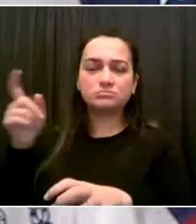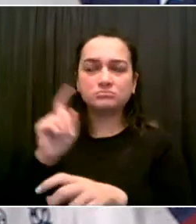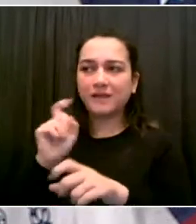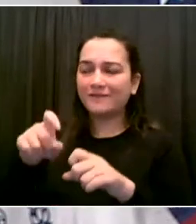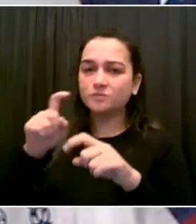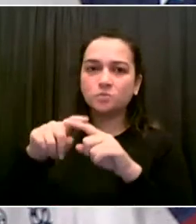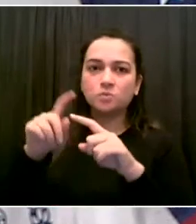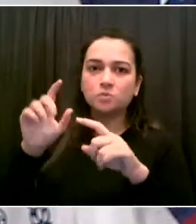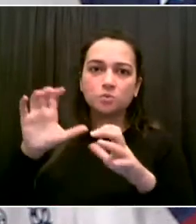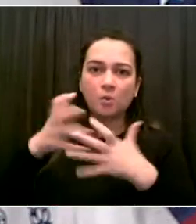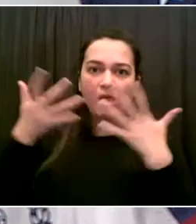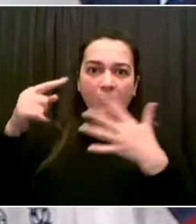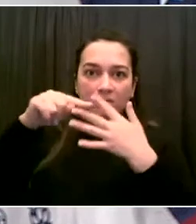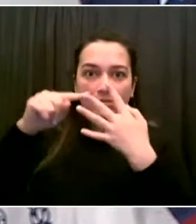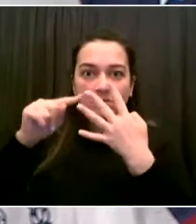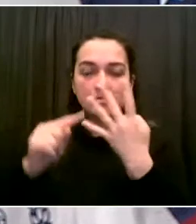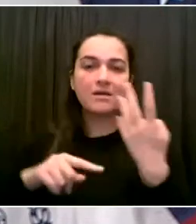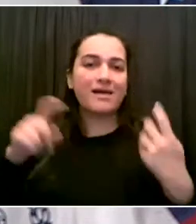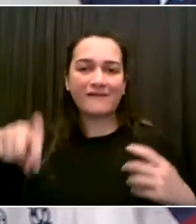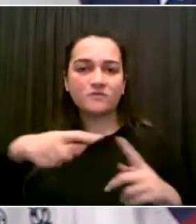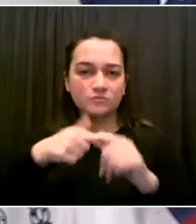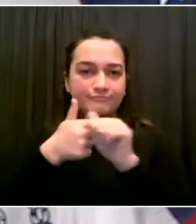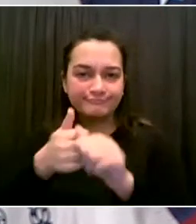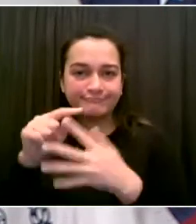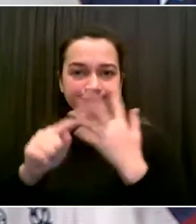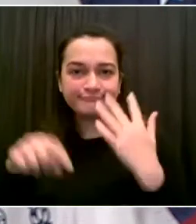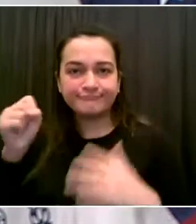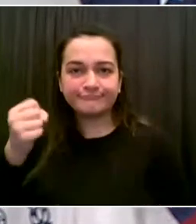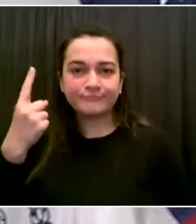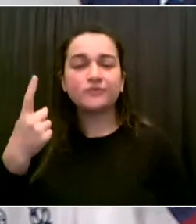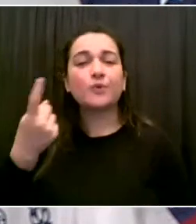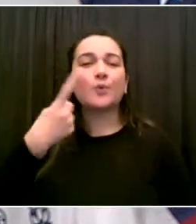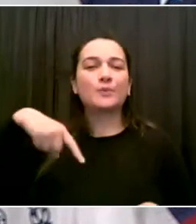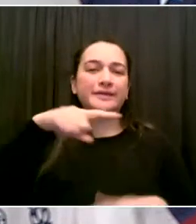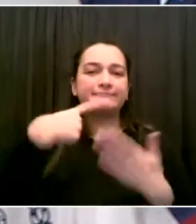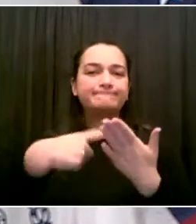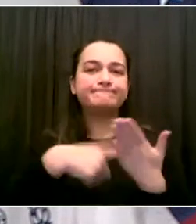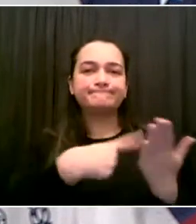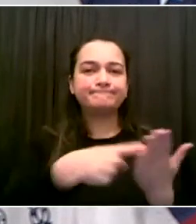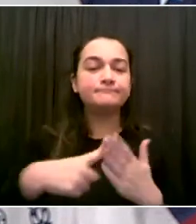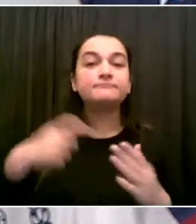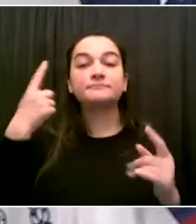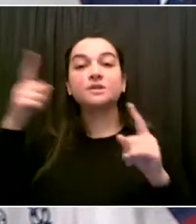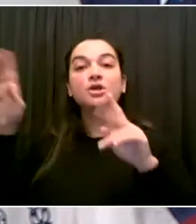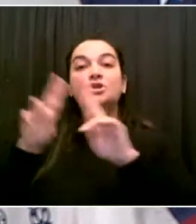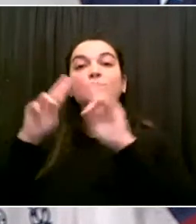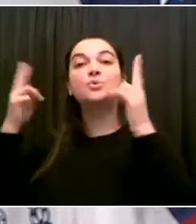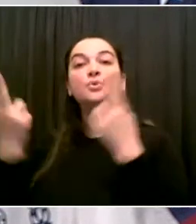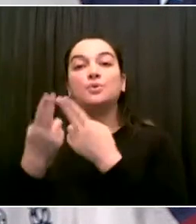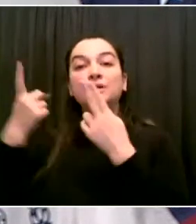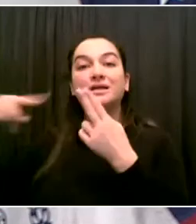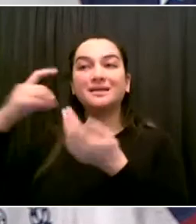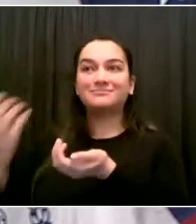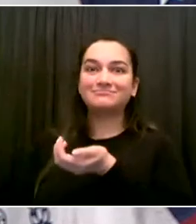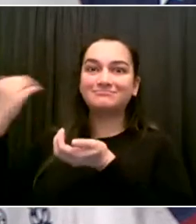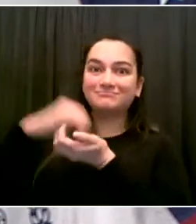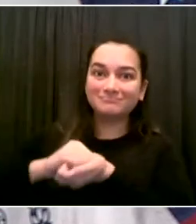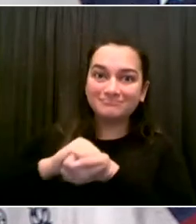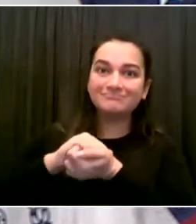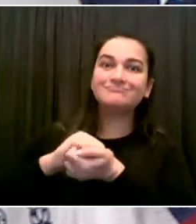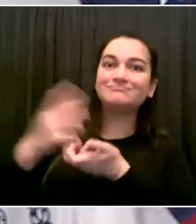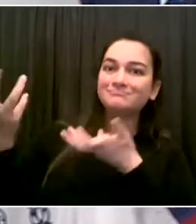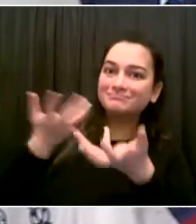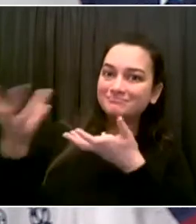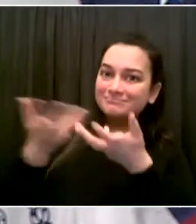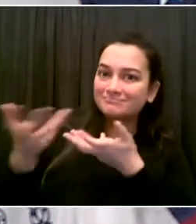how to proceed. We're going to be talking to our union partners. But all I can tell you is I thought the legislature handled it in a smart way, and